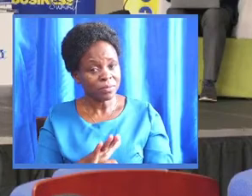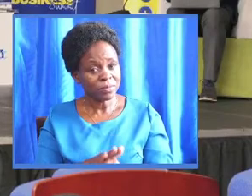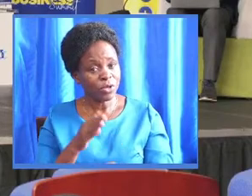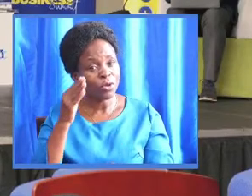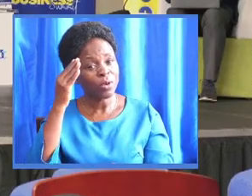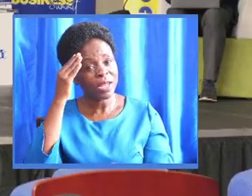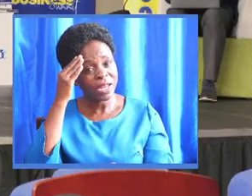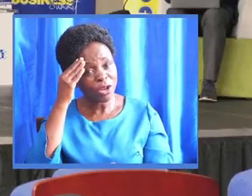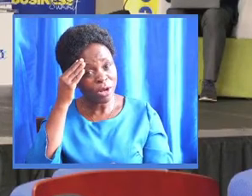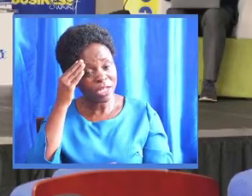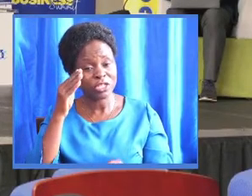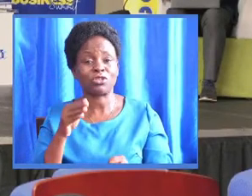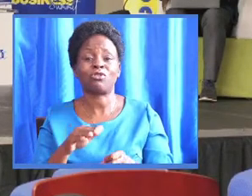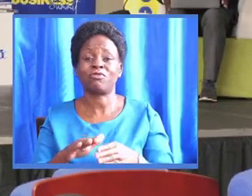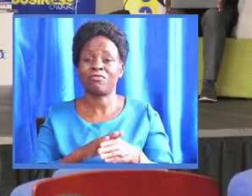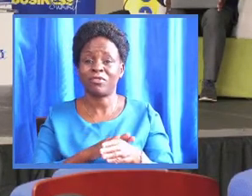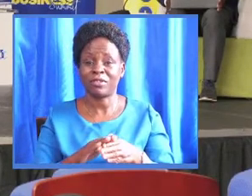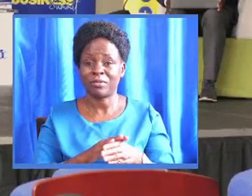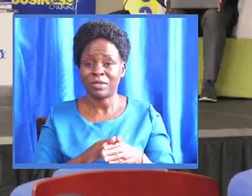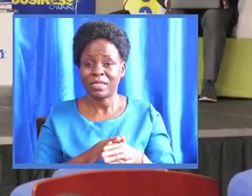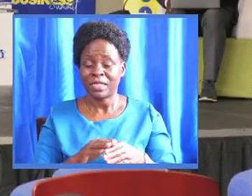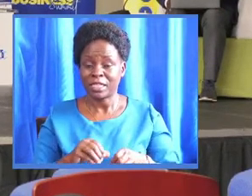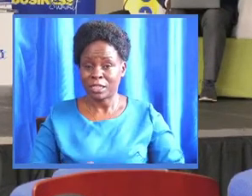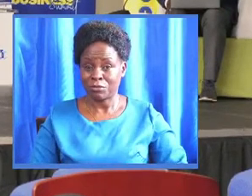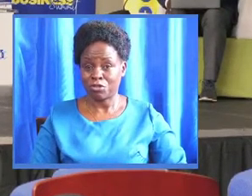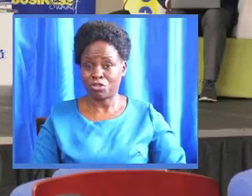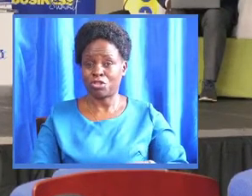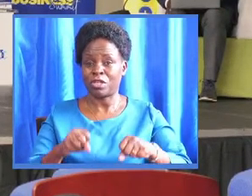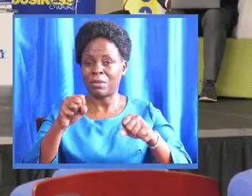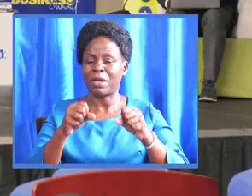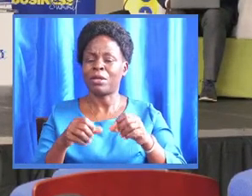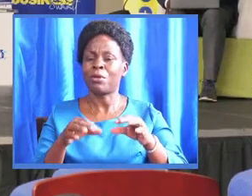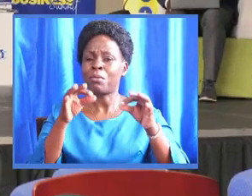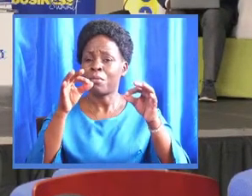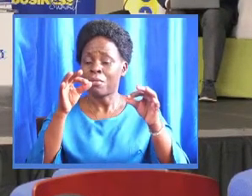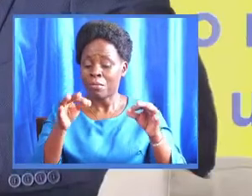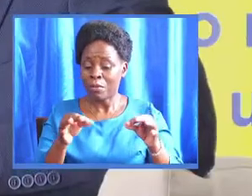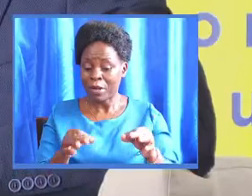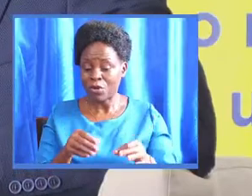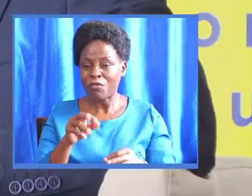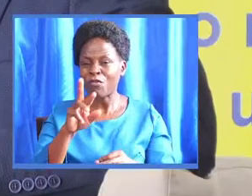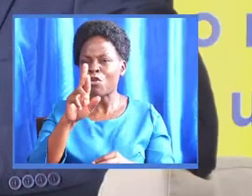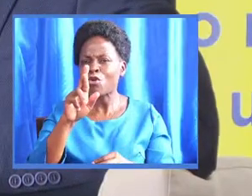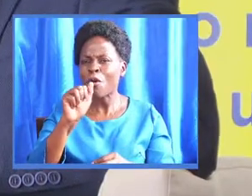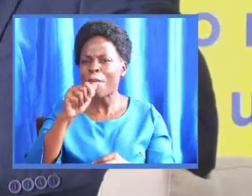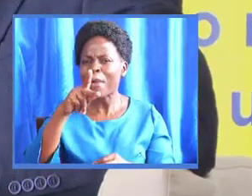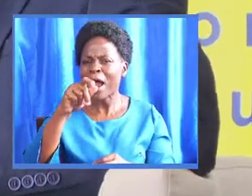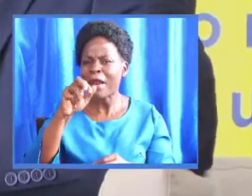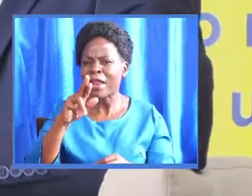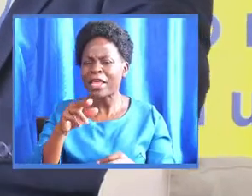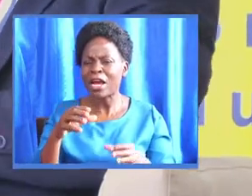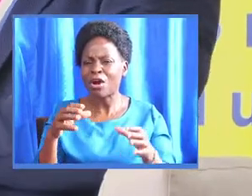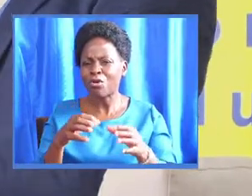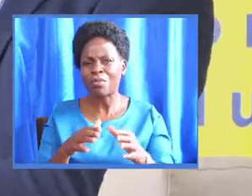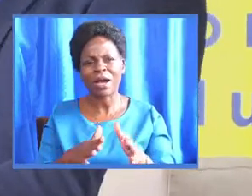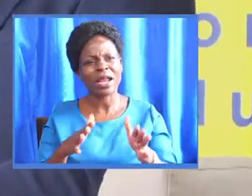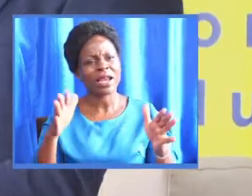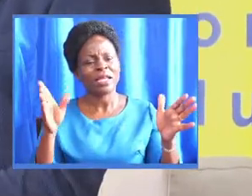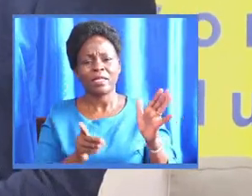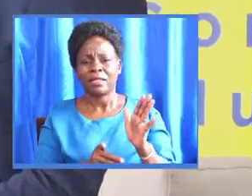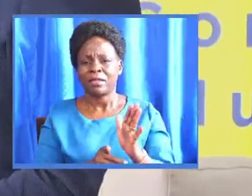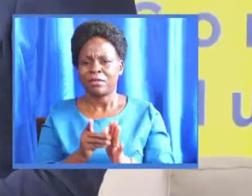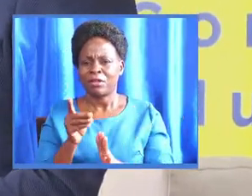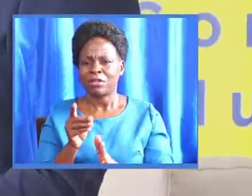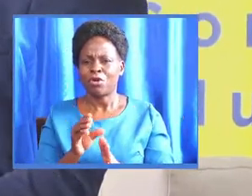is the chairman of Mera Investments, the property development arm of the Rupareyya Group, and the largest developer of commercial